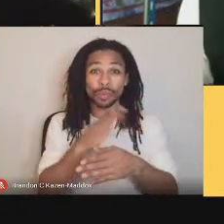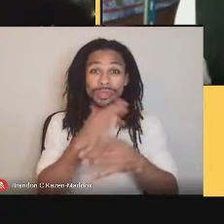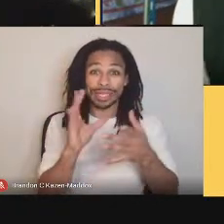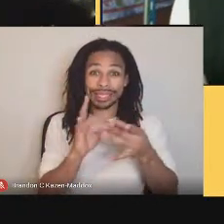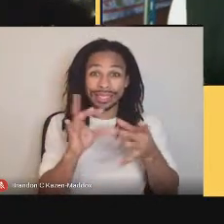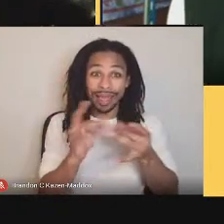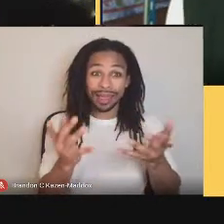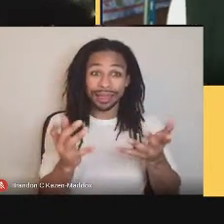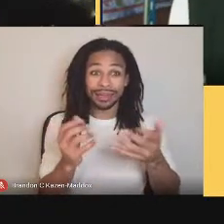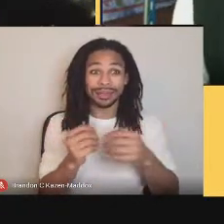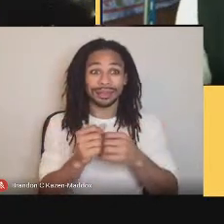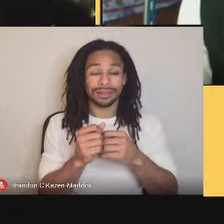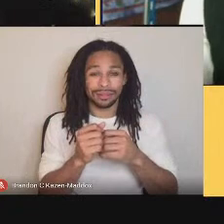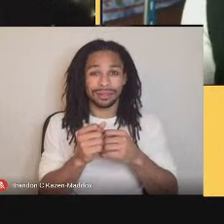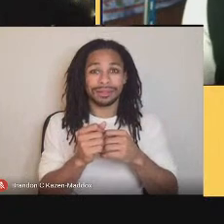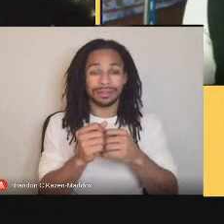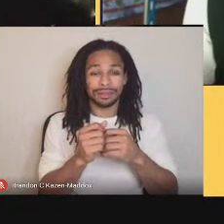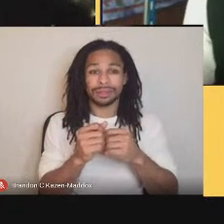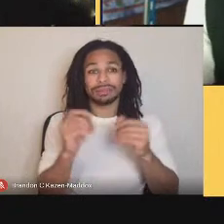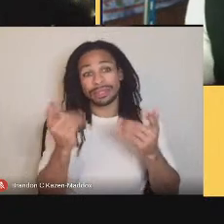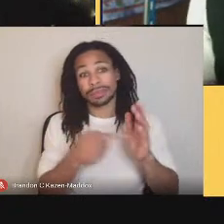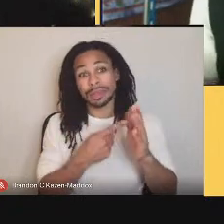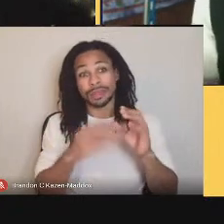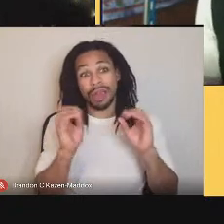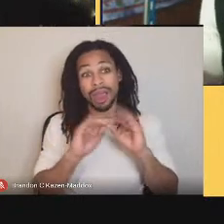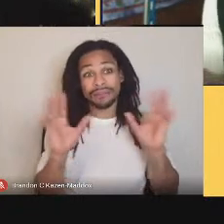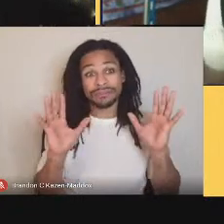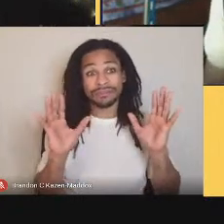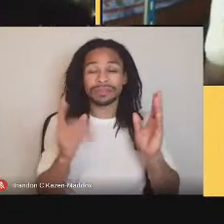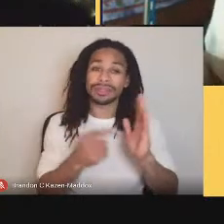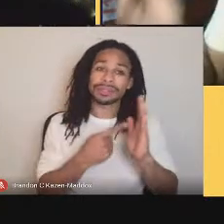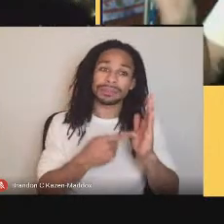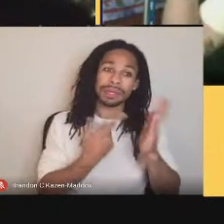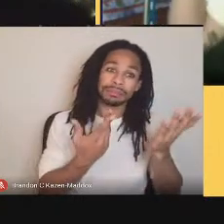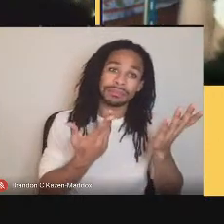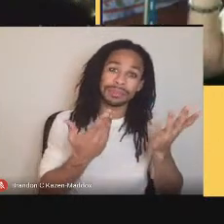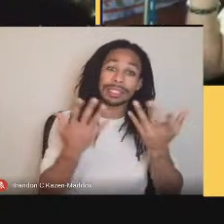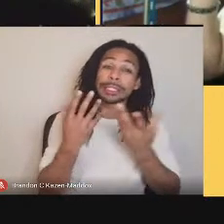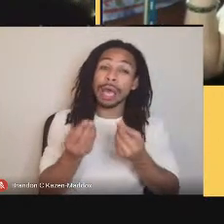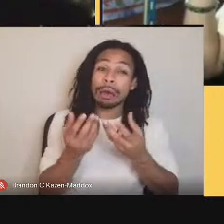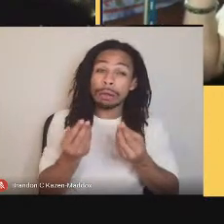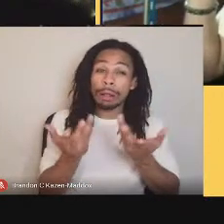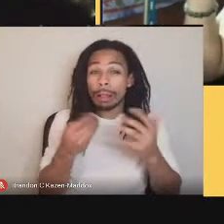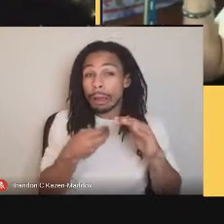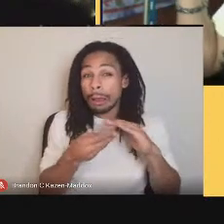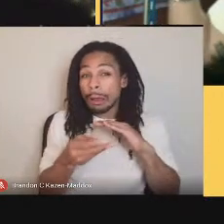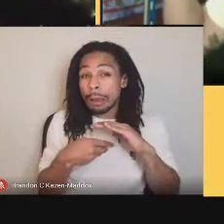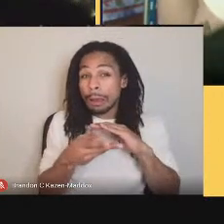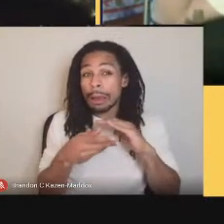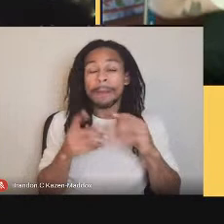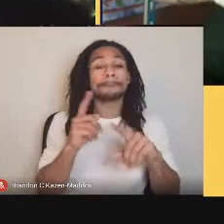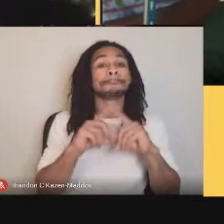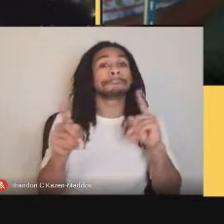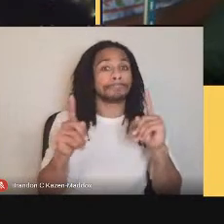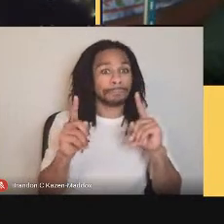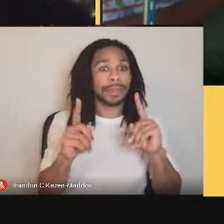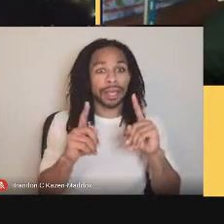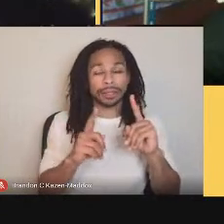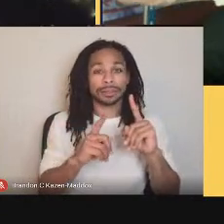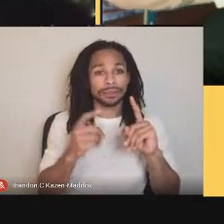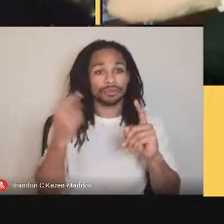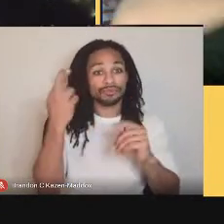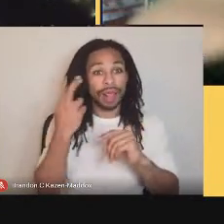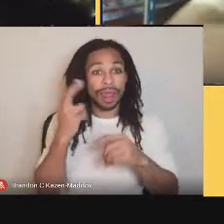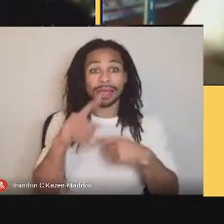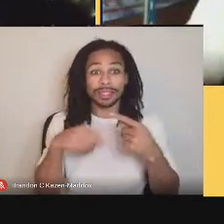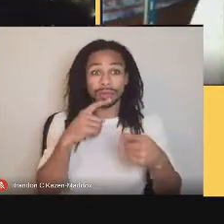it's very obvious. Sometimes it's a little bit more subtle, but take note of it. Take note of when those soft high strings kind of come